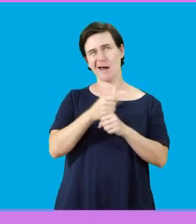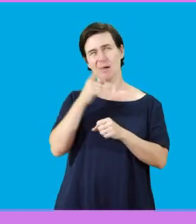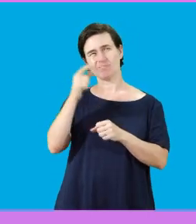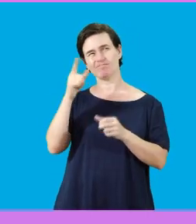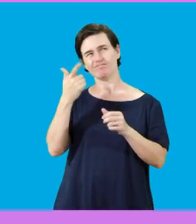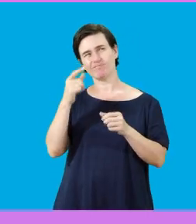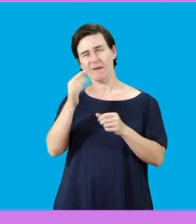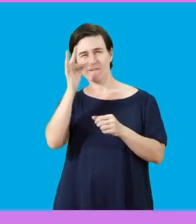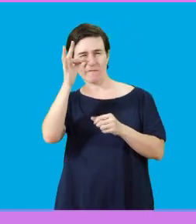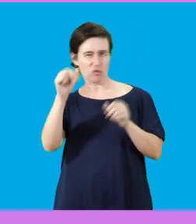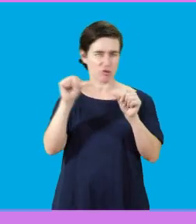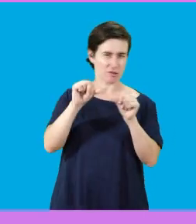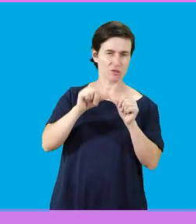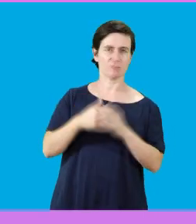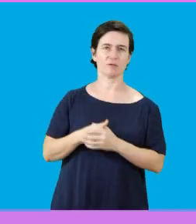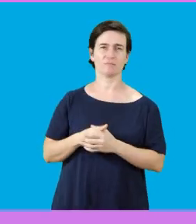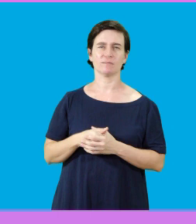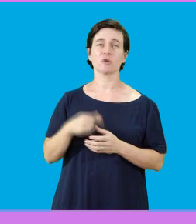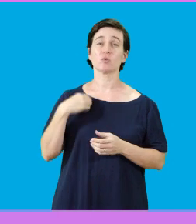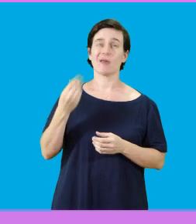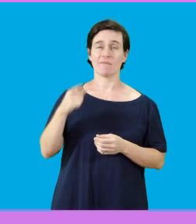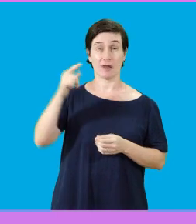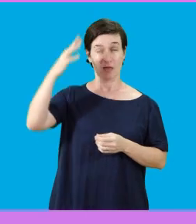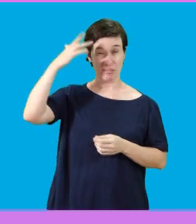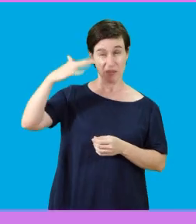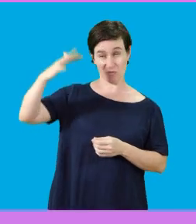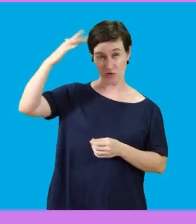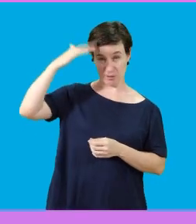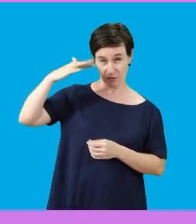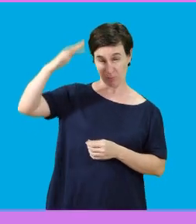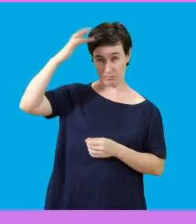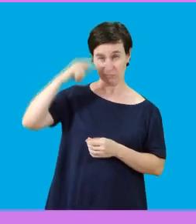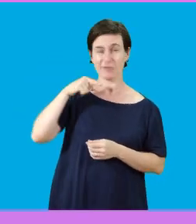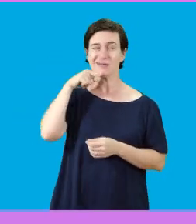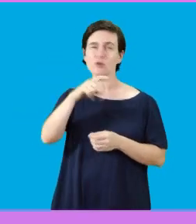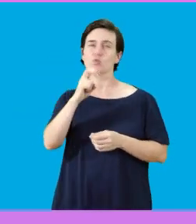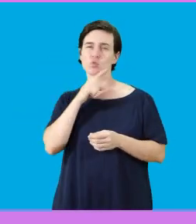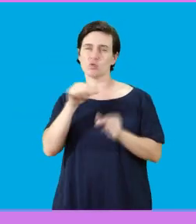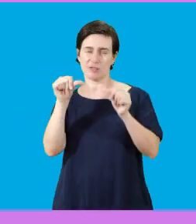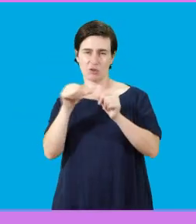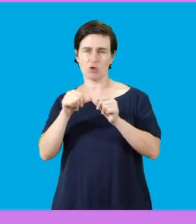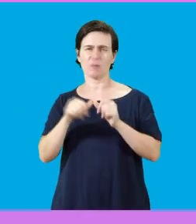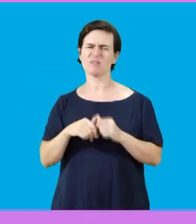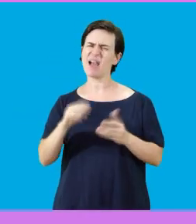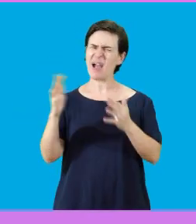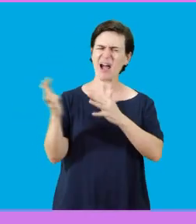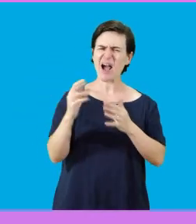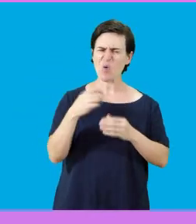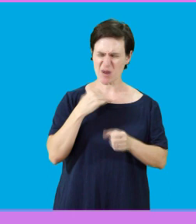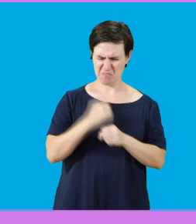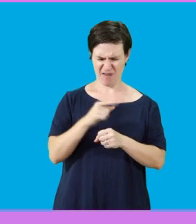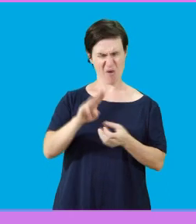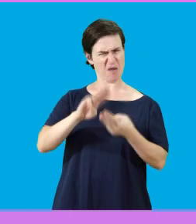So we've got theoretical probability, which is a mathematical calculation that is used to determine probability. How do we make